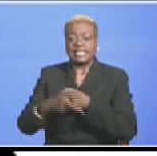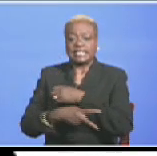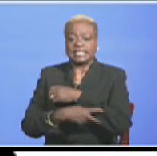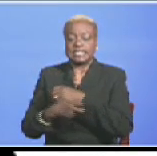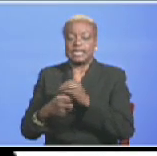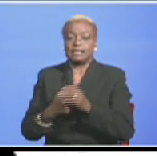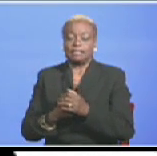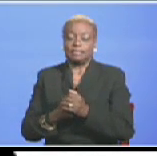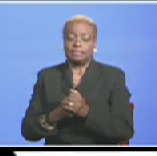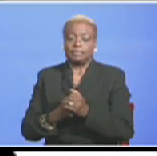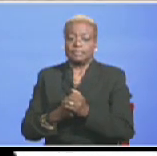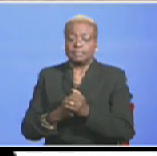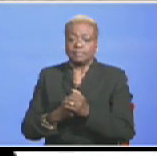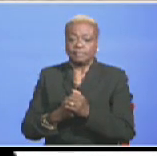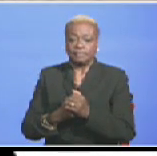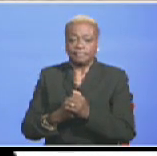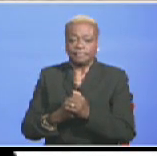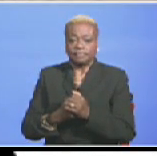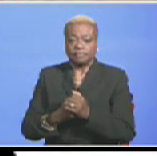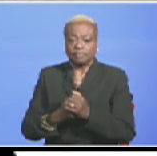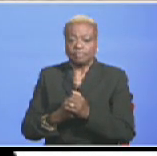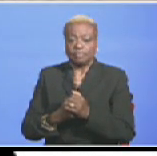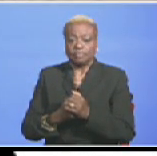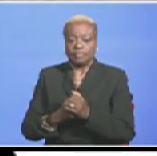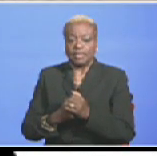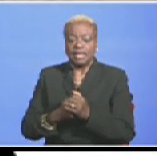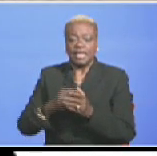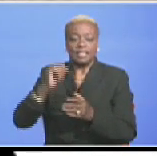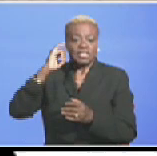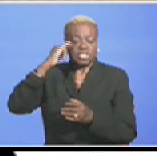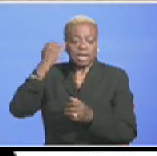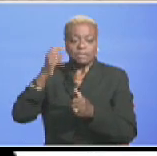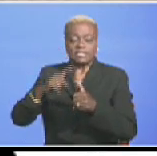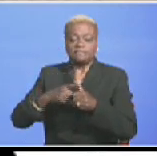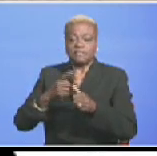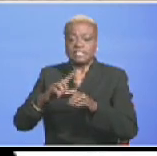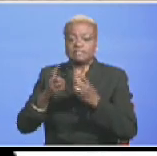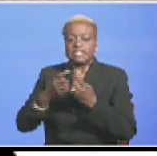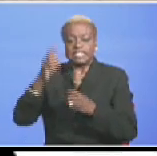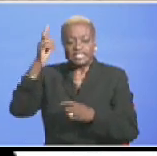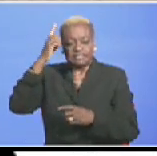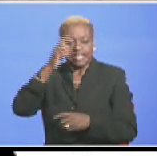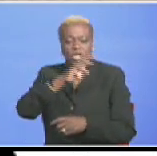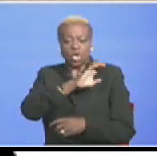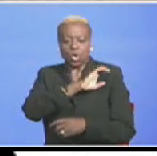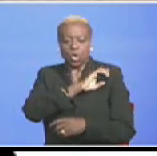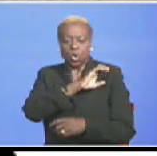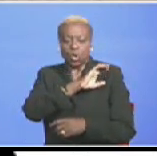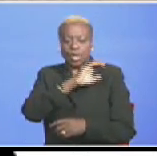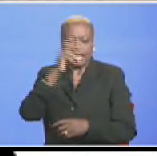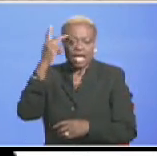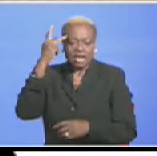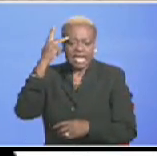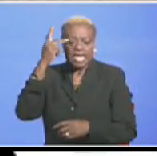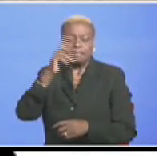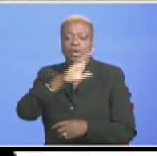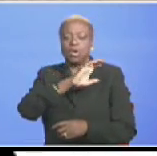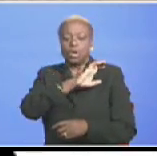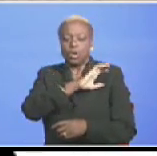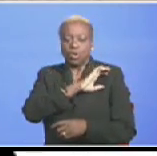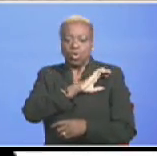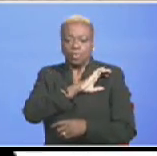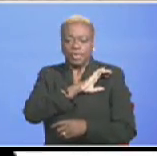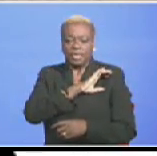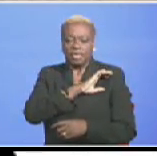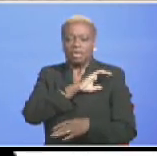the three-point line. Meantime, in the Japanese First Division, Kadeem Colby and his Akita Happenets on court last night on the road